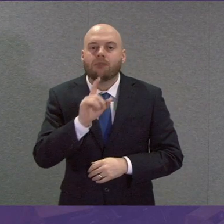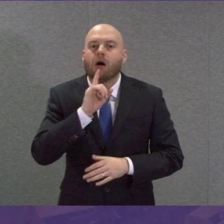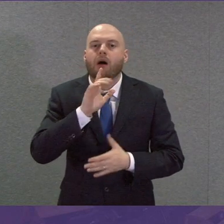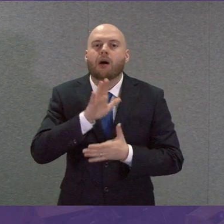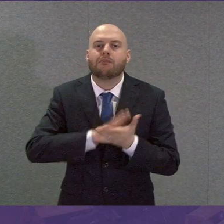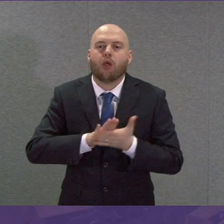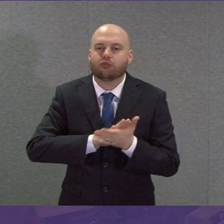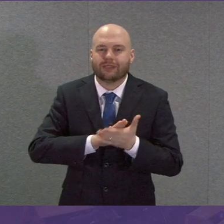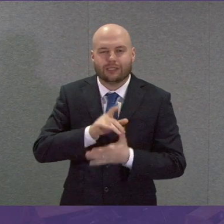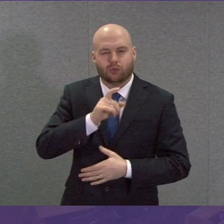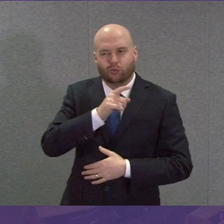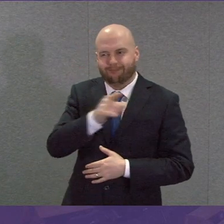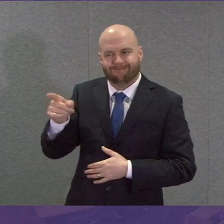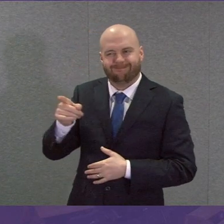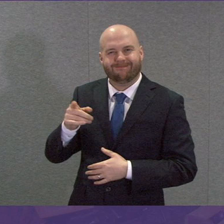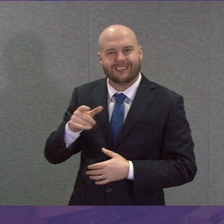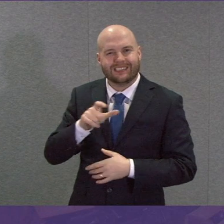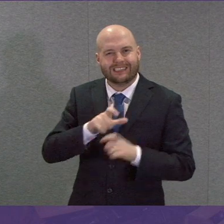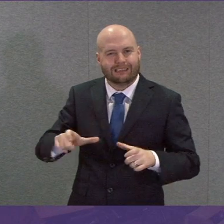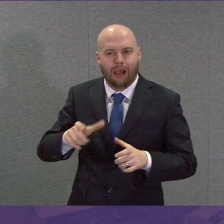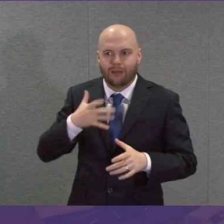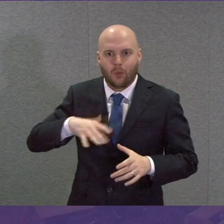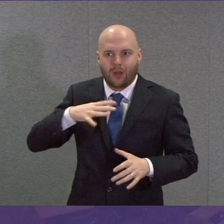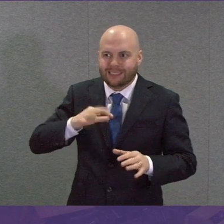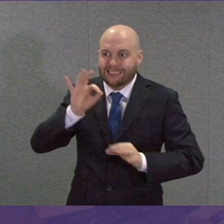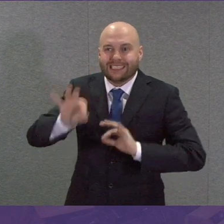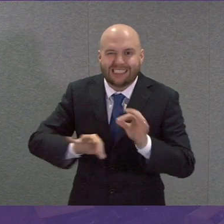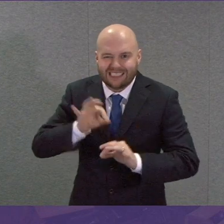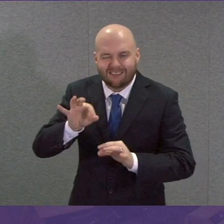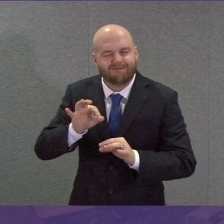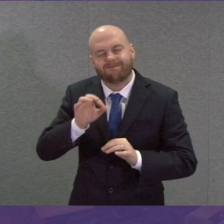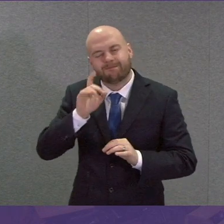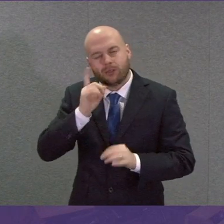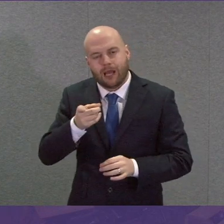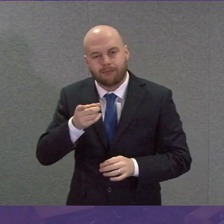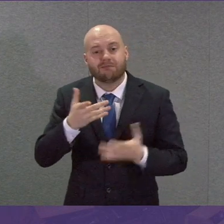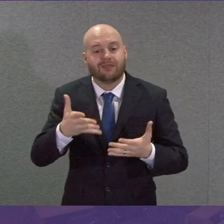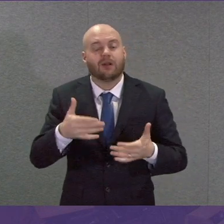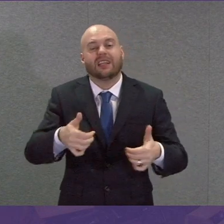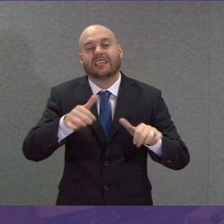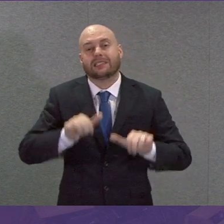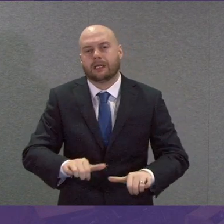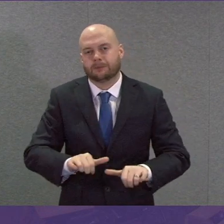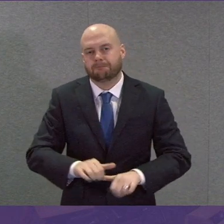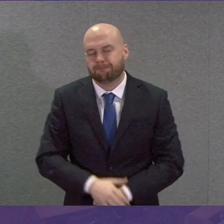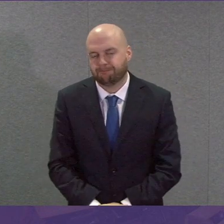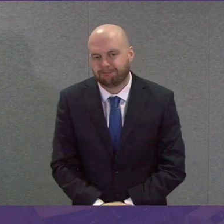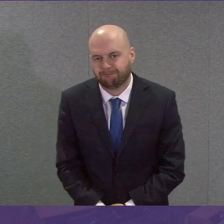Findlay and Andy Whiteman for not being able to ask their questions, and we'll move on to the next item of business.